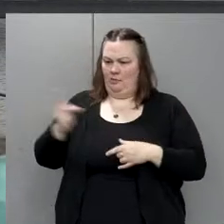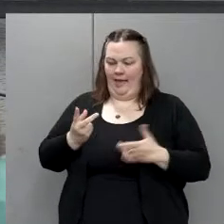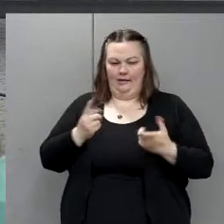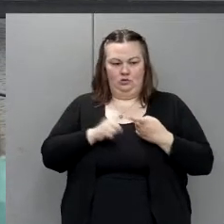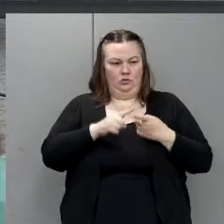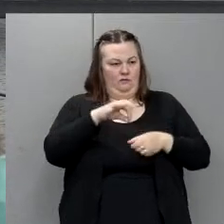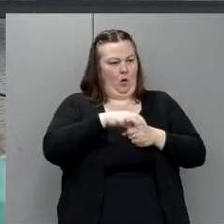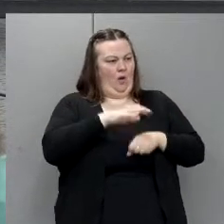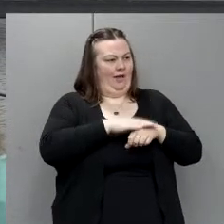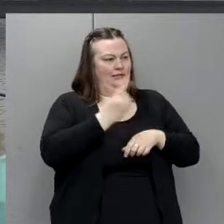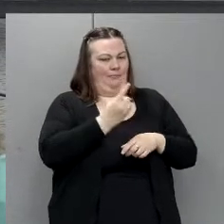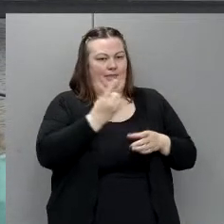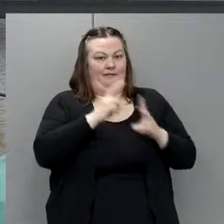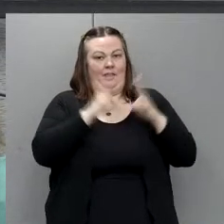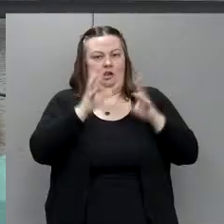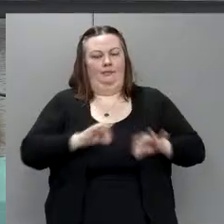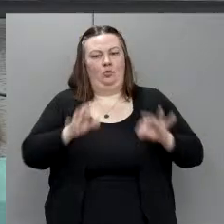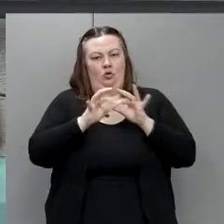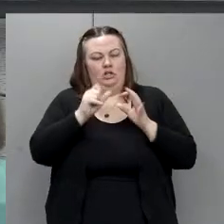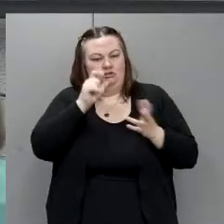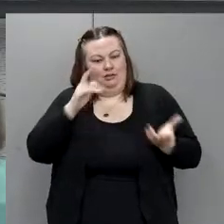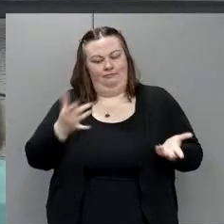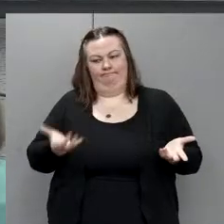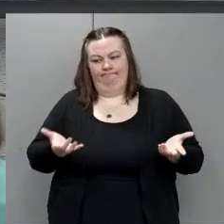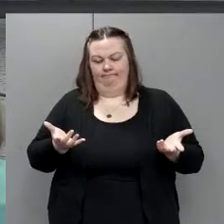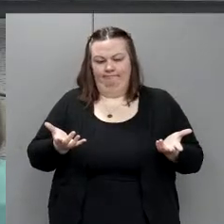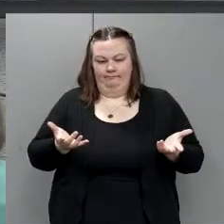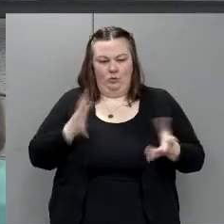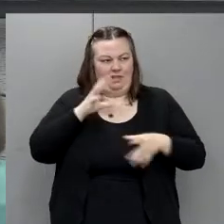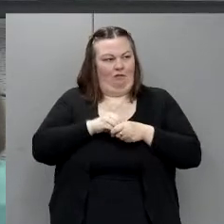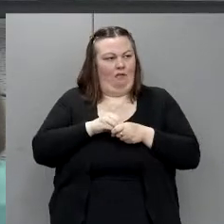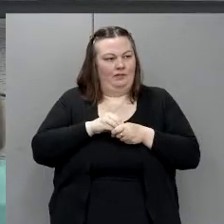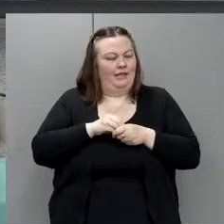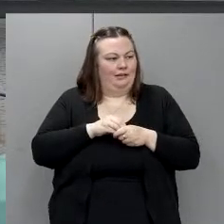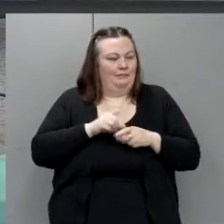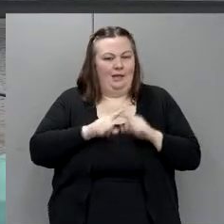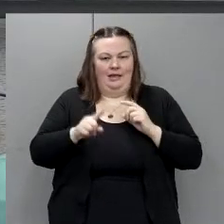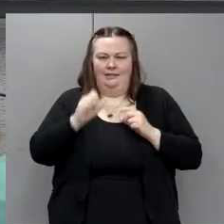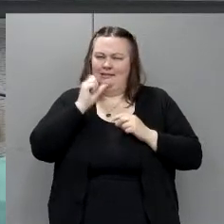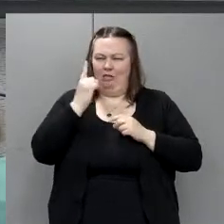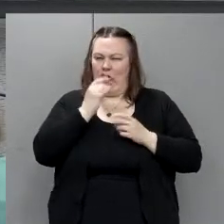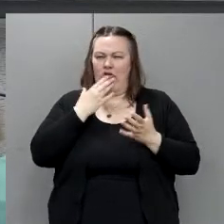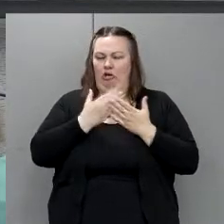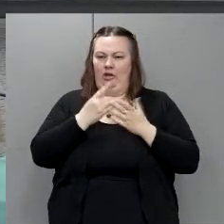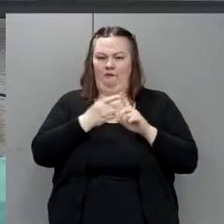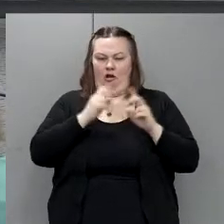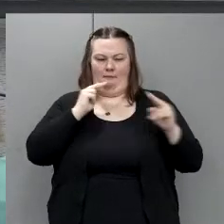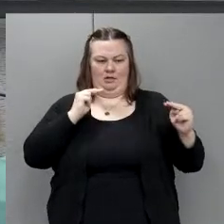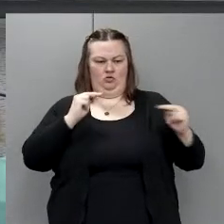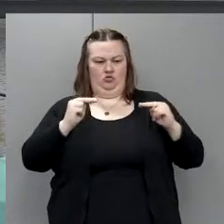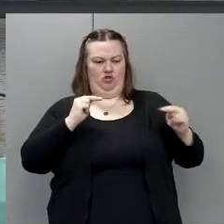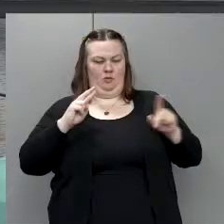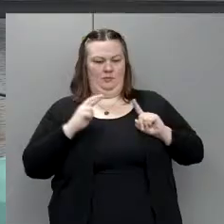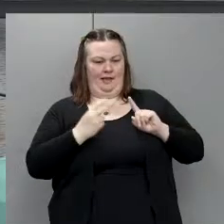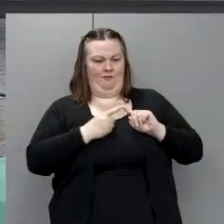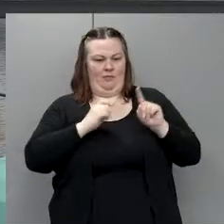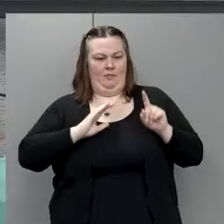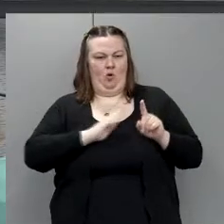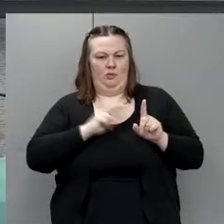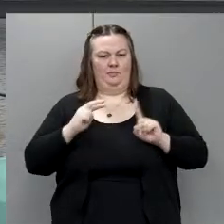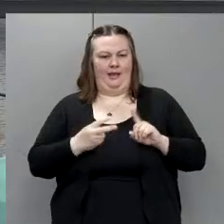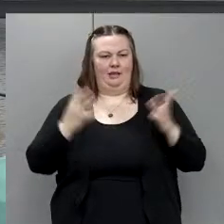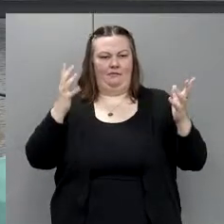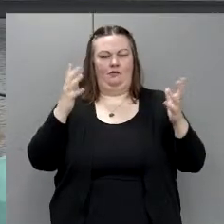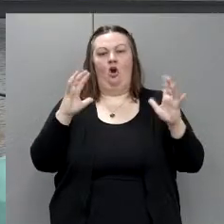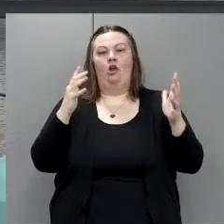to vote on something very important that she was involved in, and it just doesn't look good from a neutral standpoint and from a board perspective.